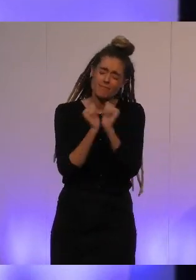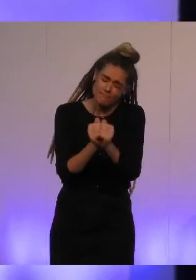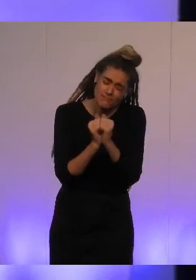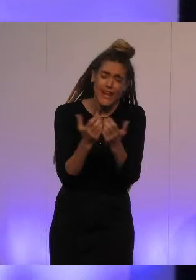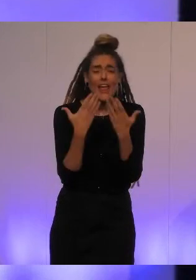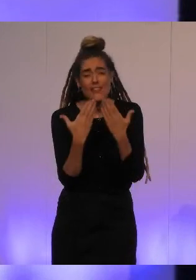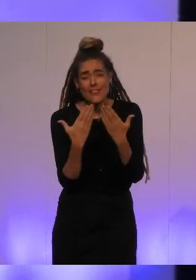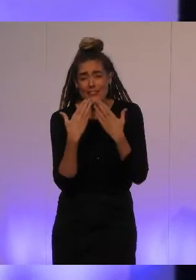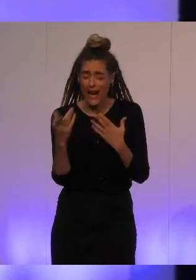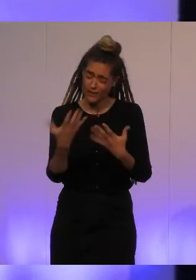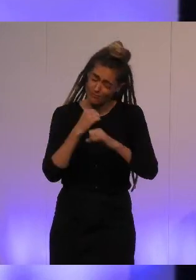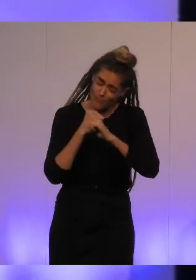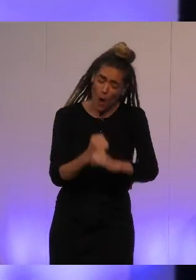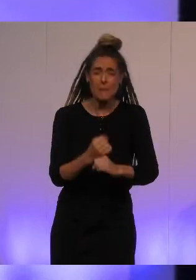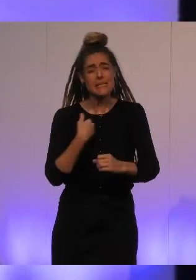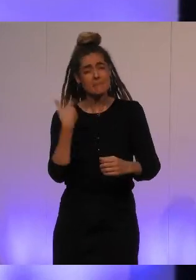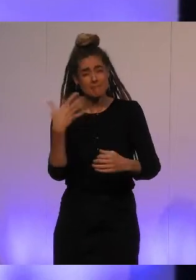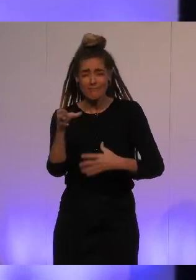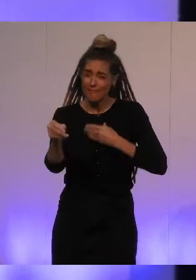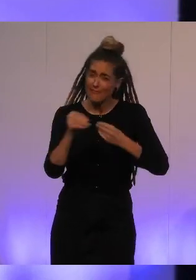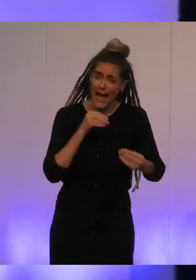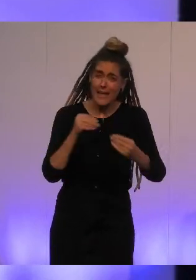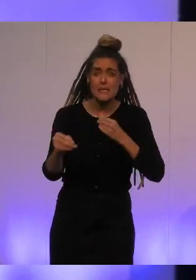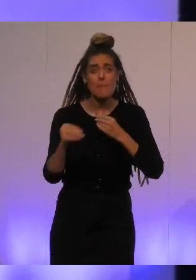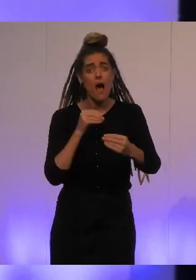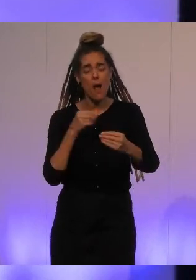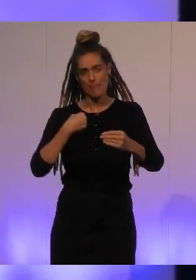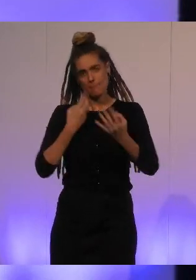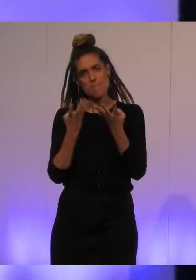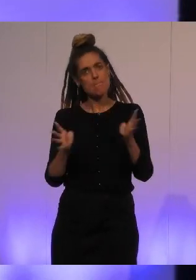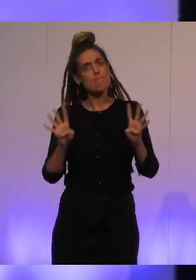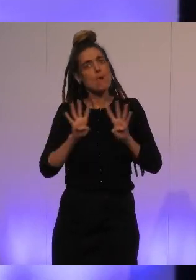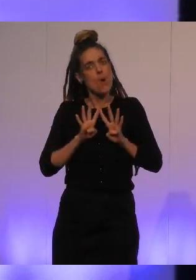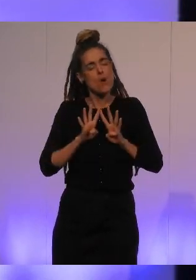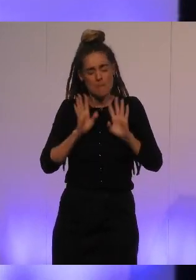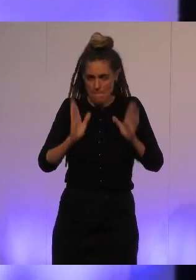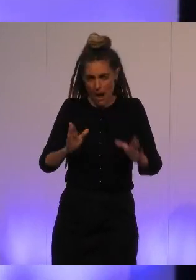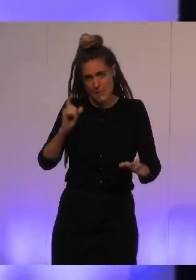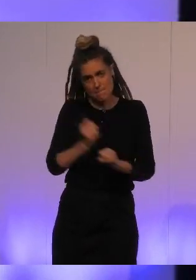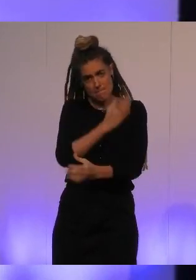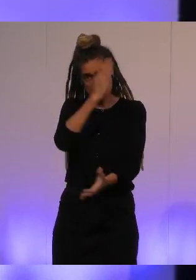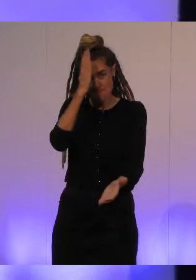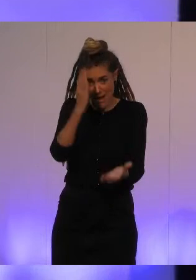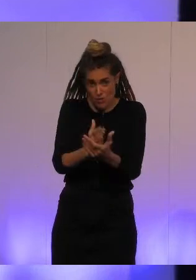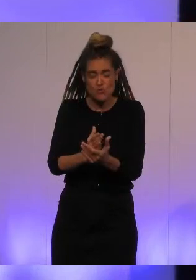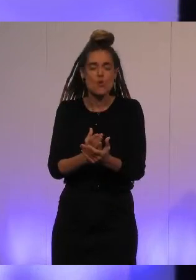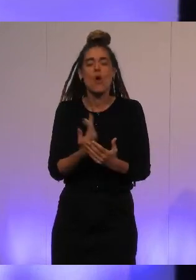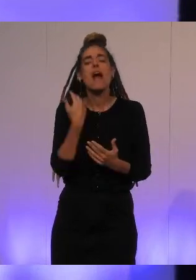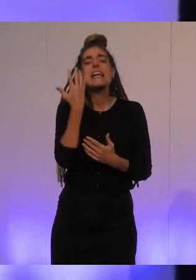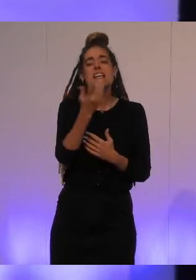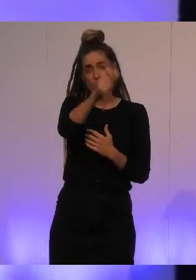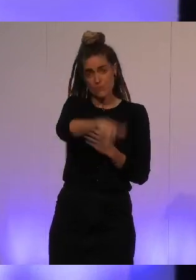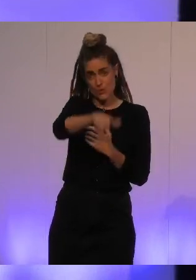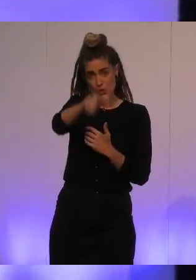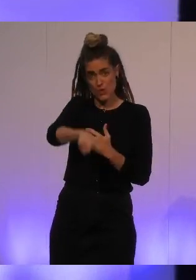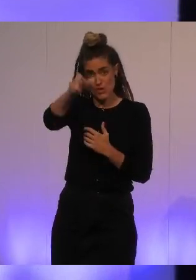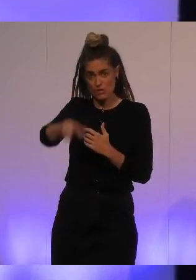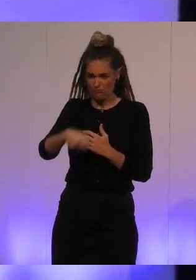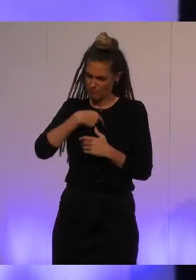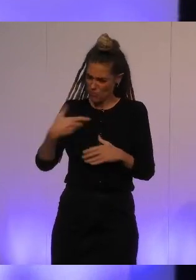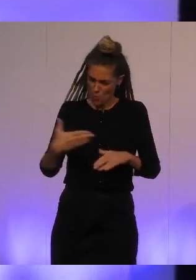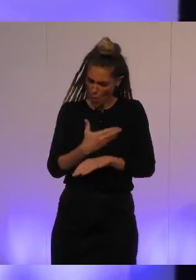and flexibility, our board role is to make sure all our people have an exceptional place to work.